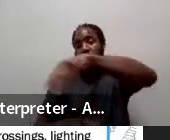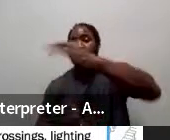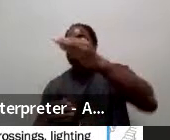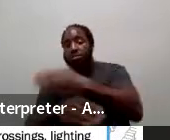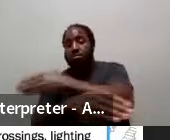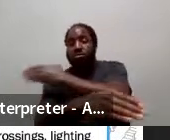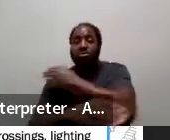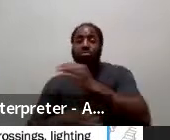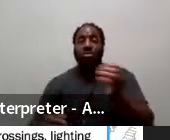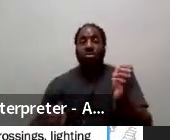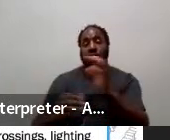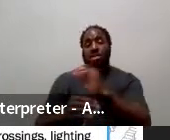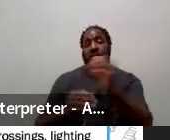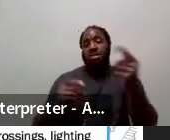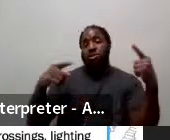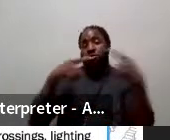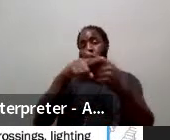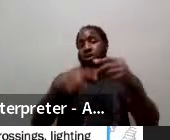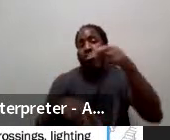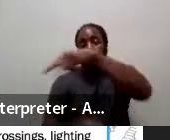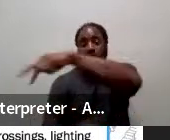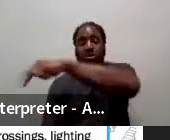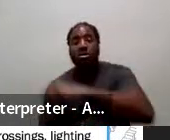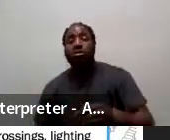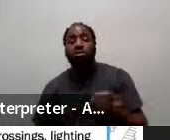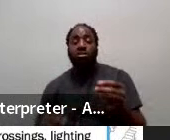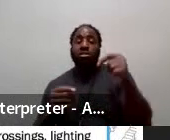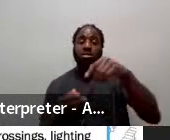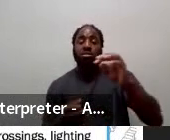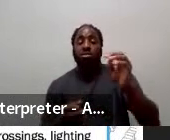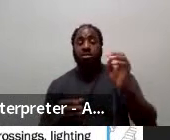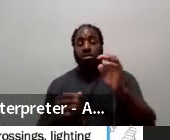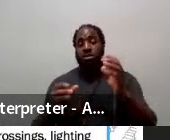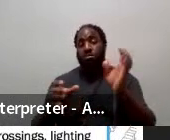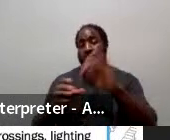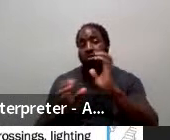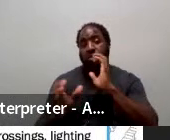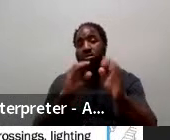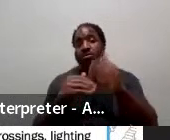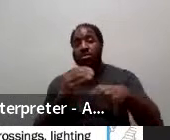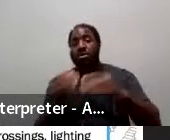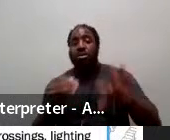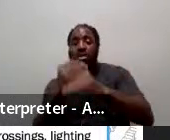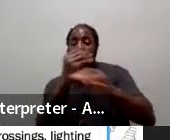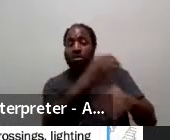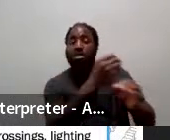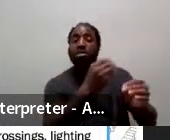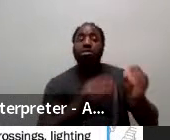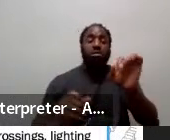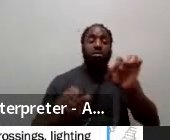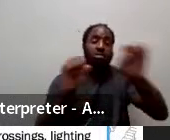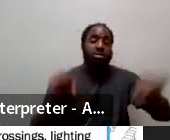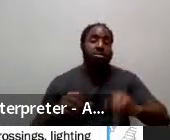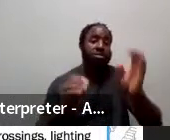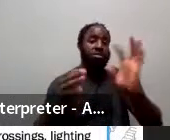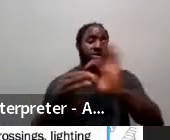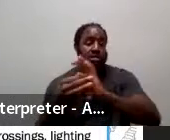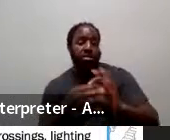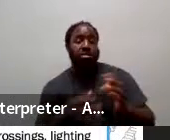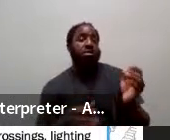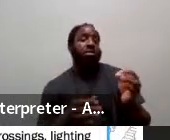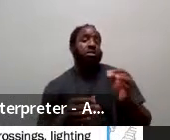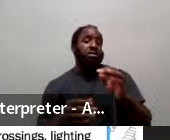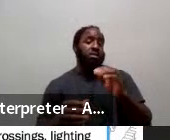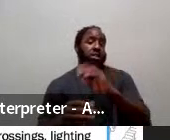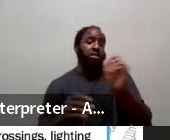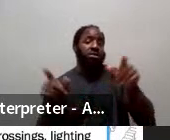with a focus on the new station. This has also included conversations about providing additional station connections, such as an easier and quicker